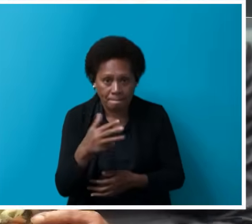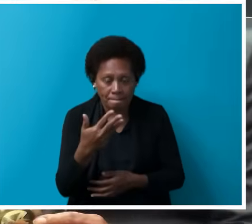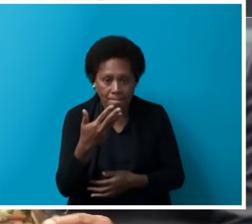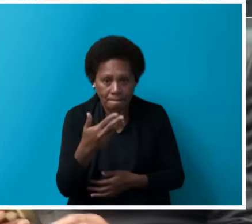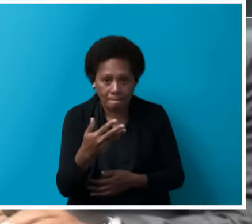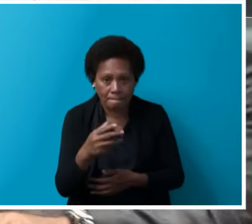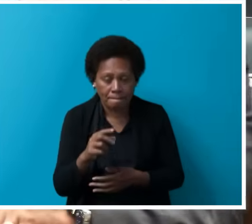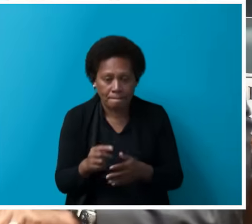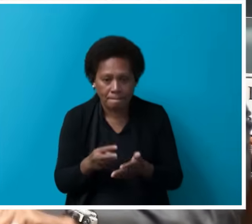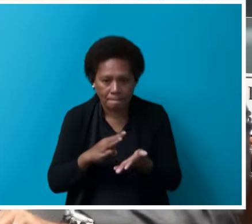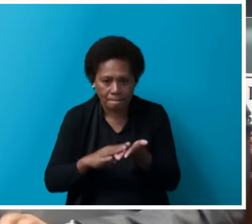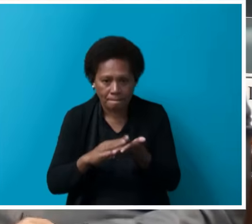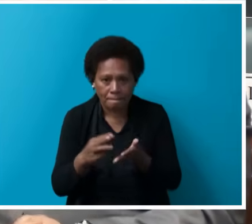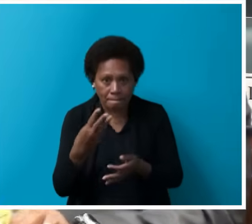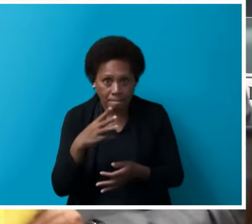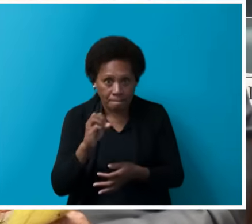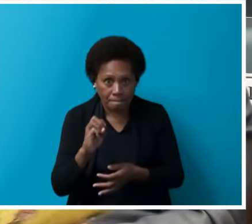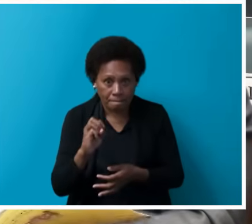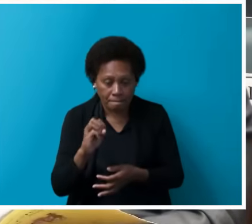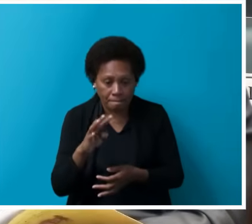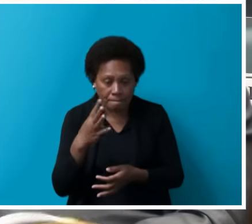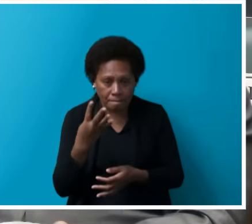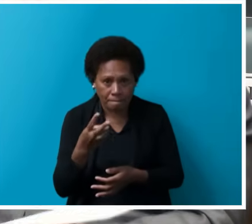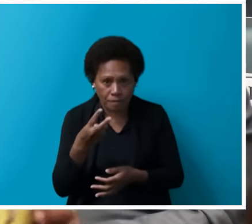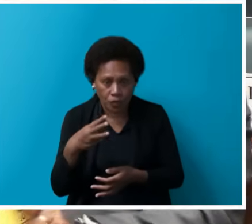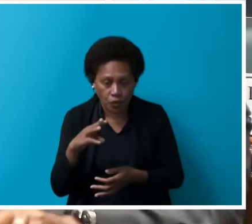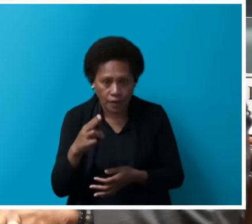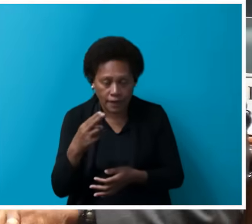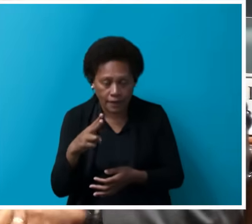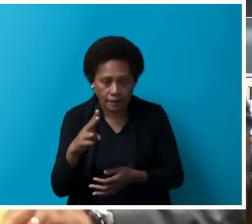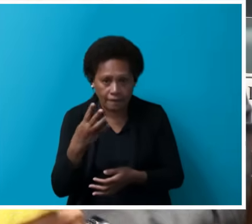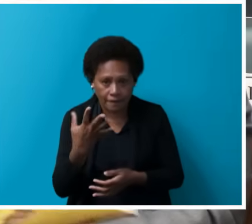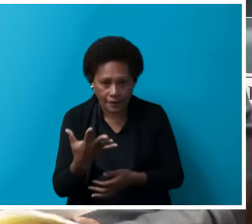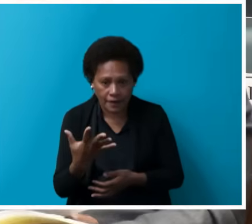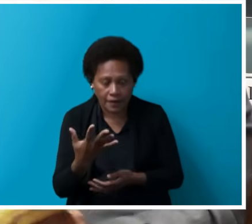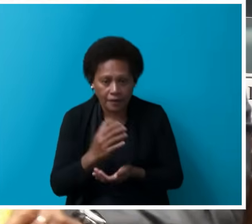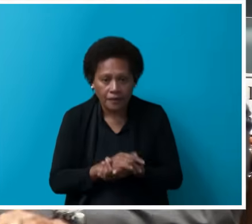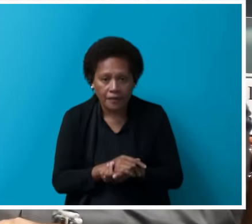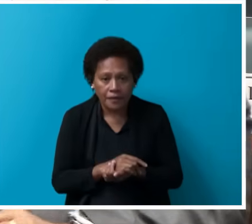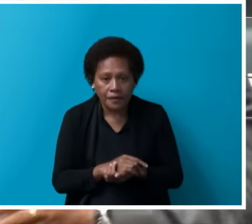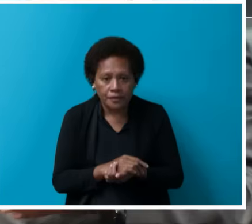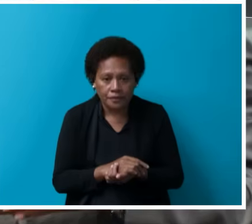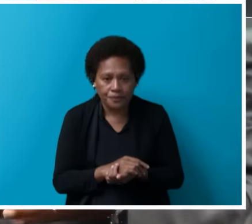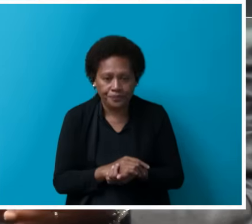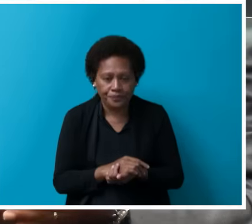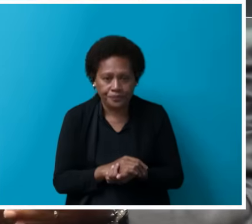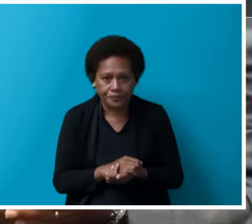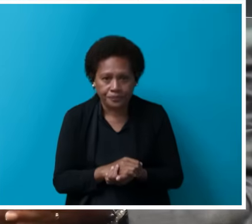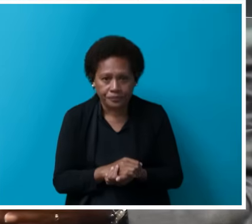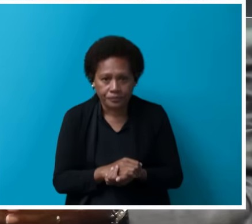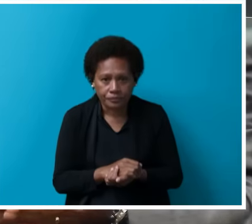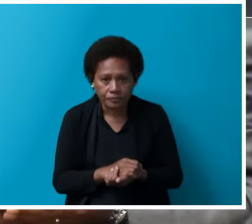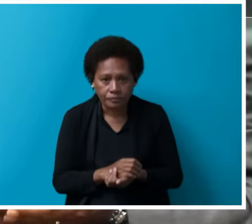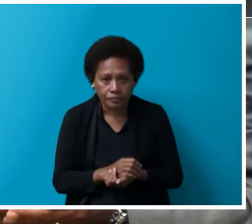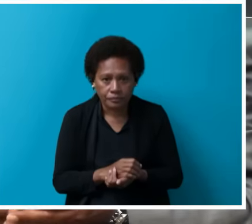of 2024-2025. So we've been very realistic. So while tax revenue is forecast to slightly decline by